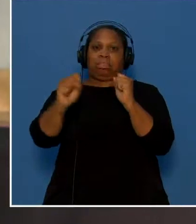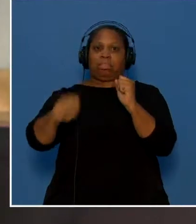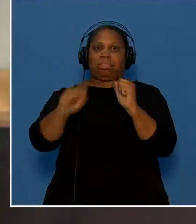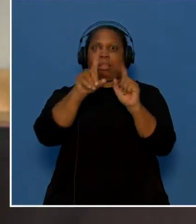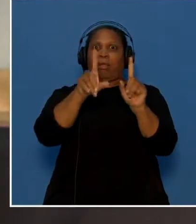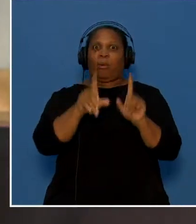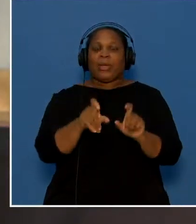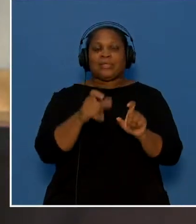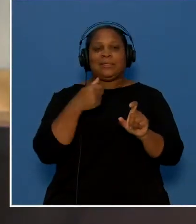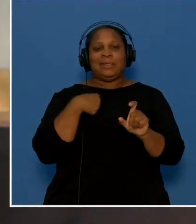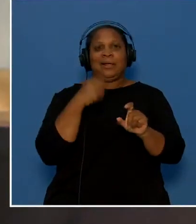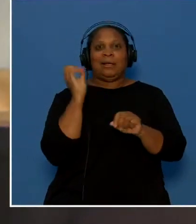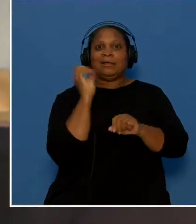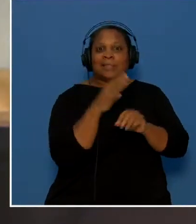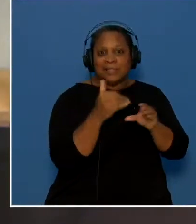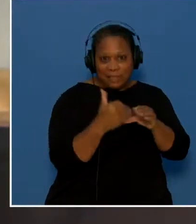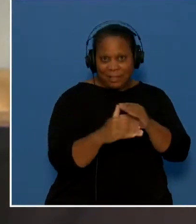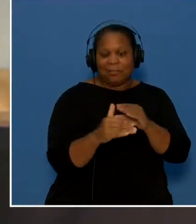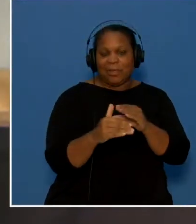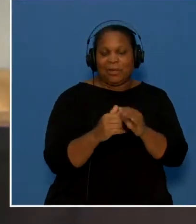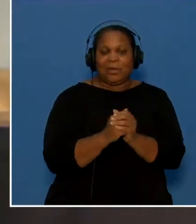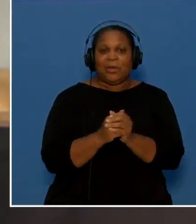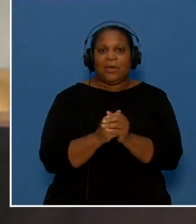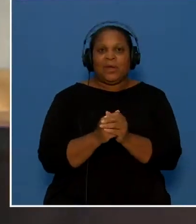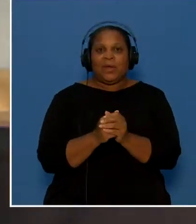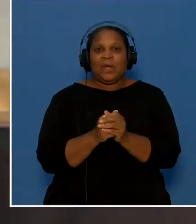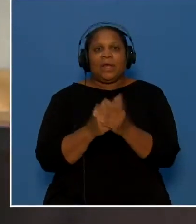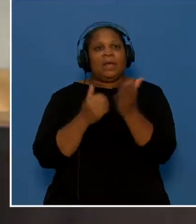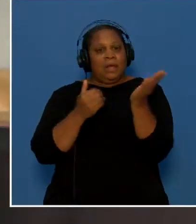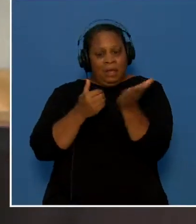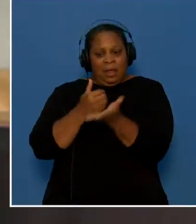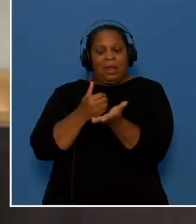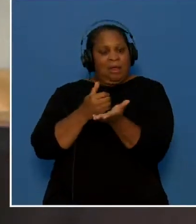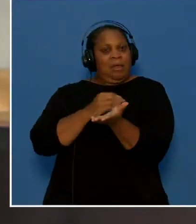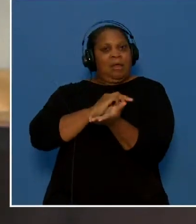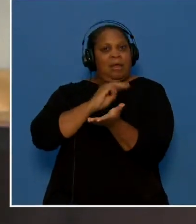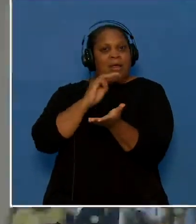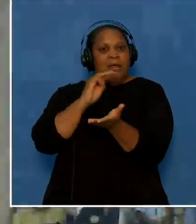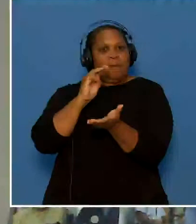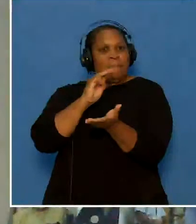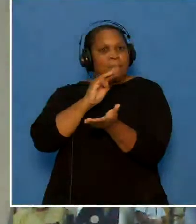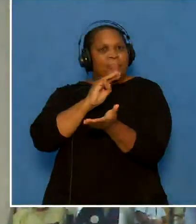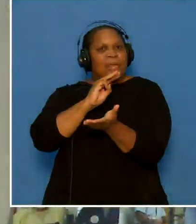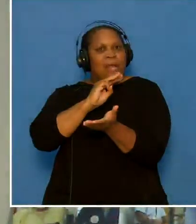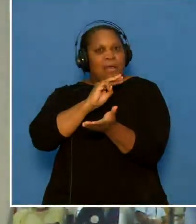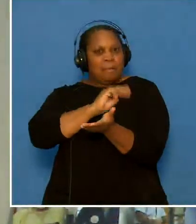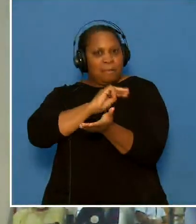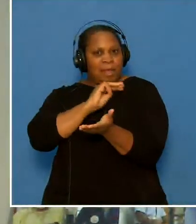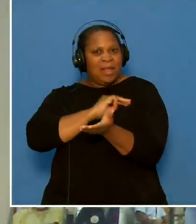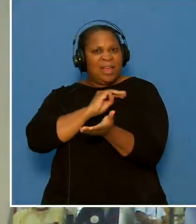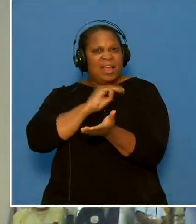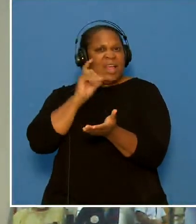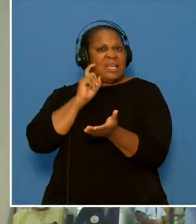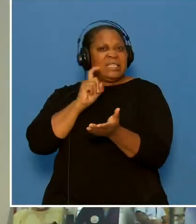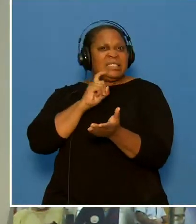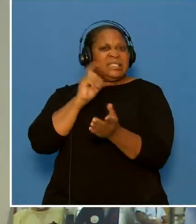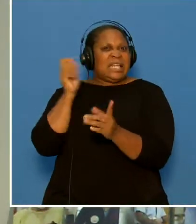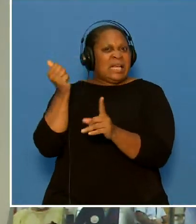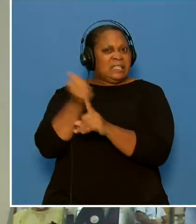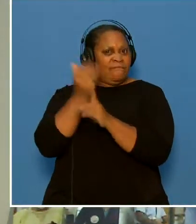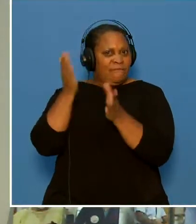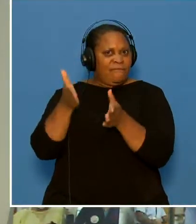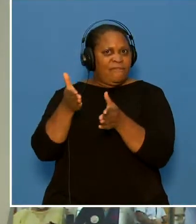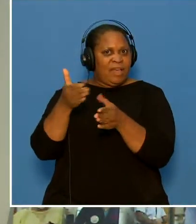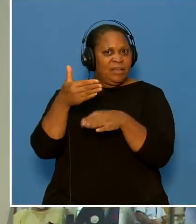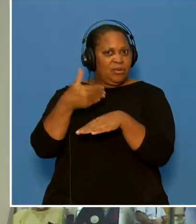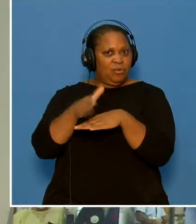that's fine. I'll email it to you. That's fine. Minister of National Security, a convicted sex offender was released